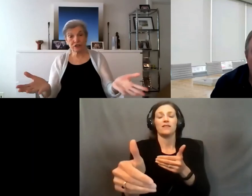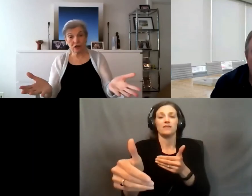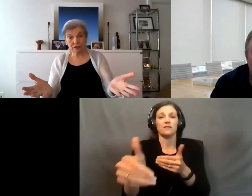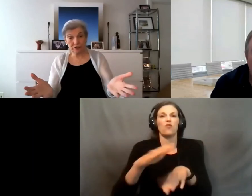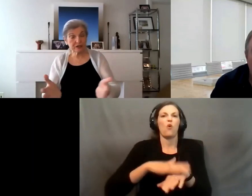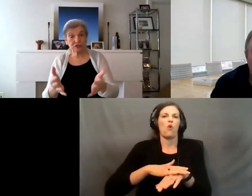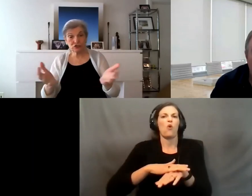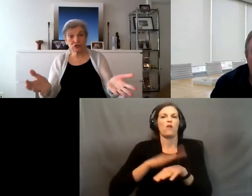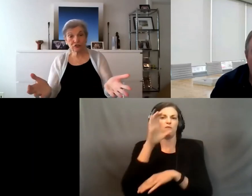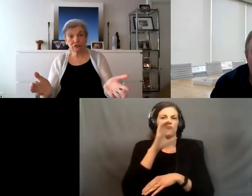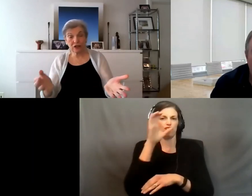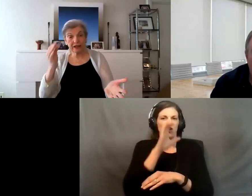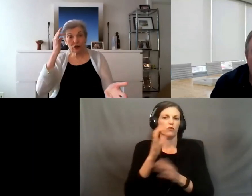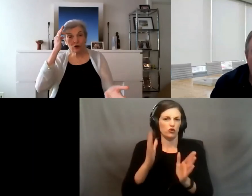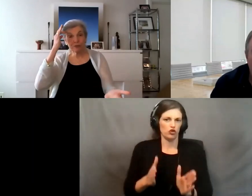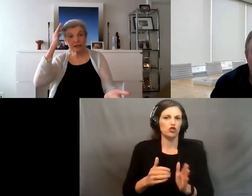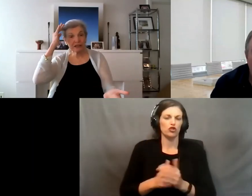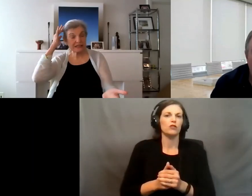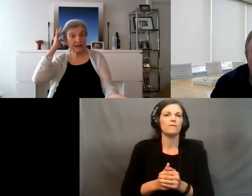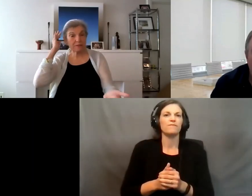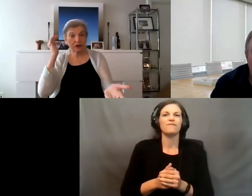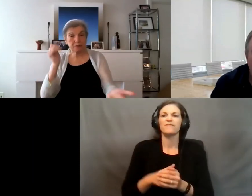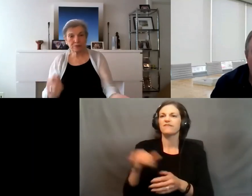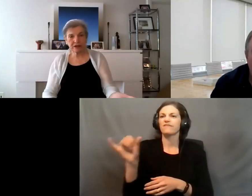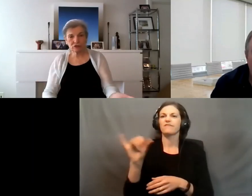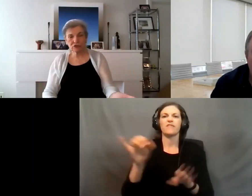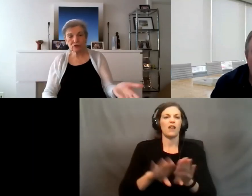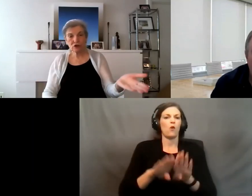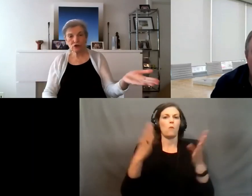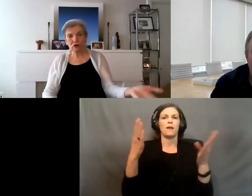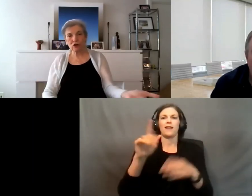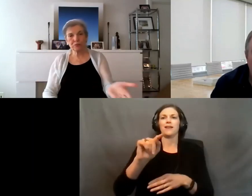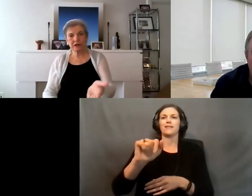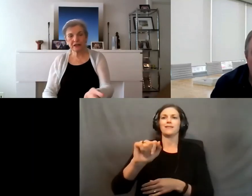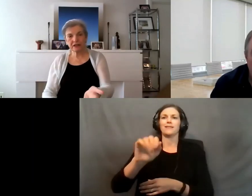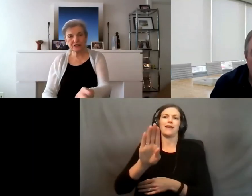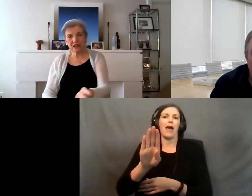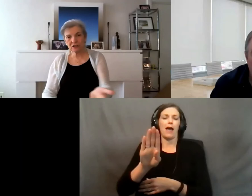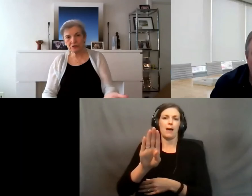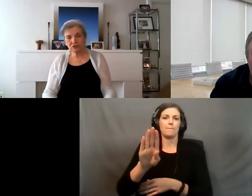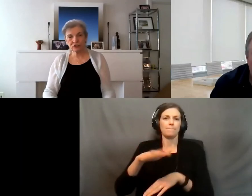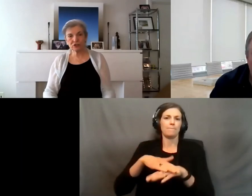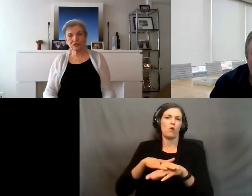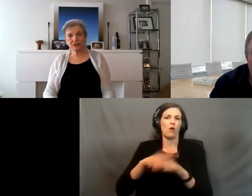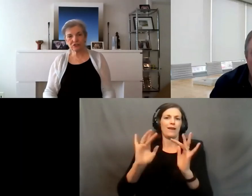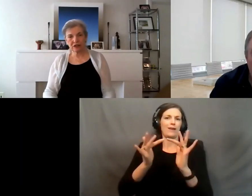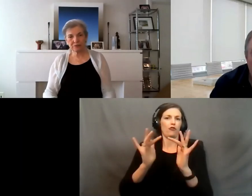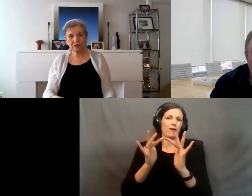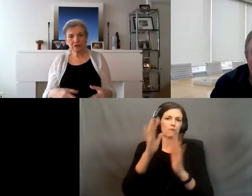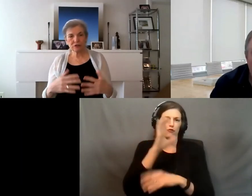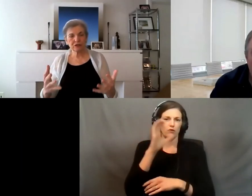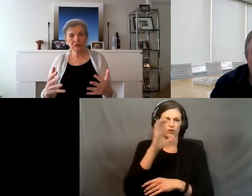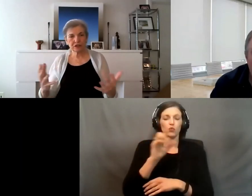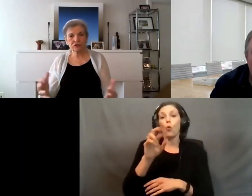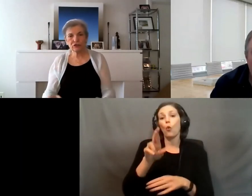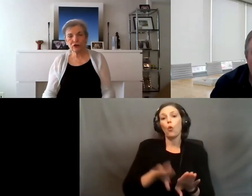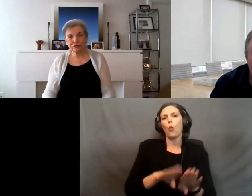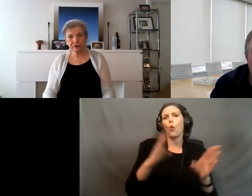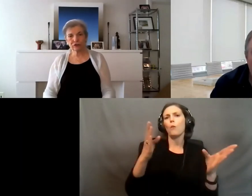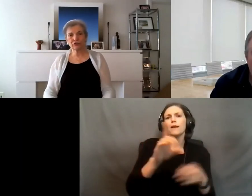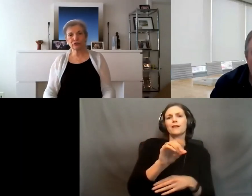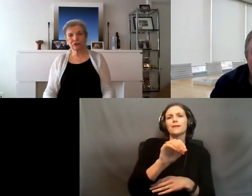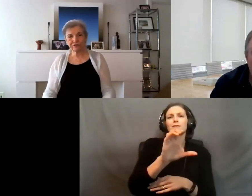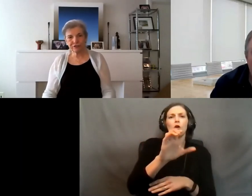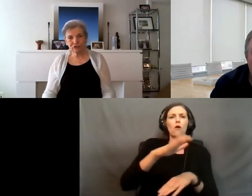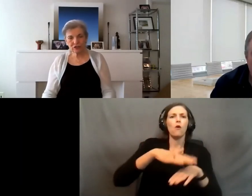or the other, it is just like opening a tab on a browser or opening a document on your desktop. There really is no